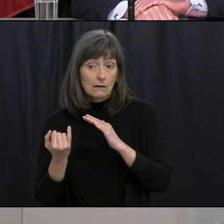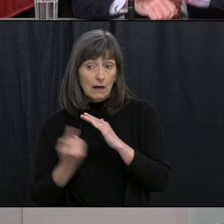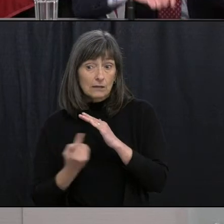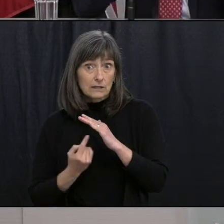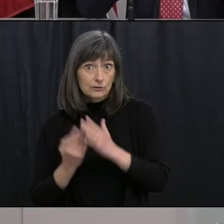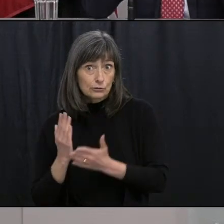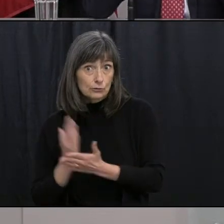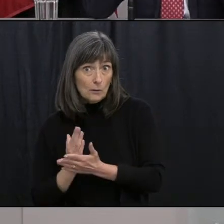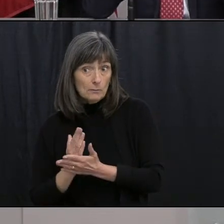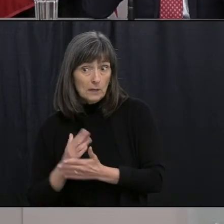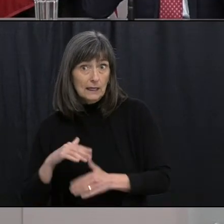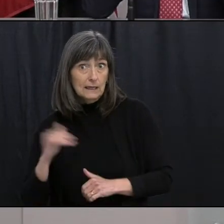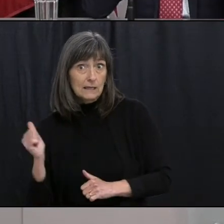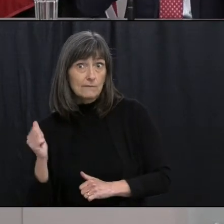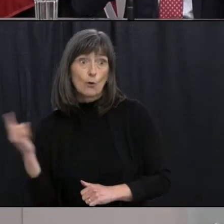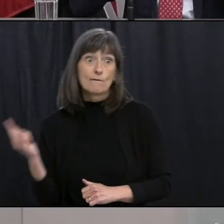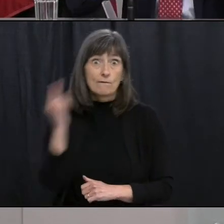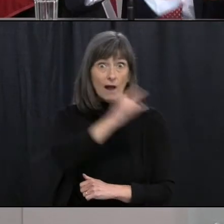the province?